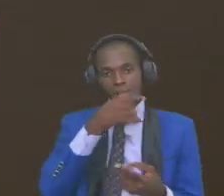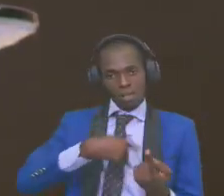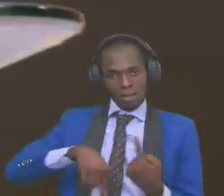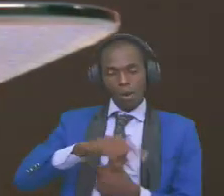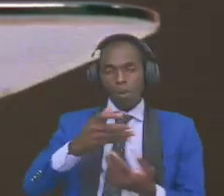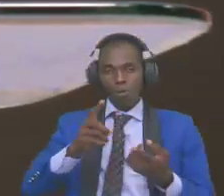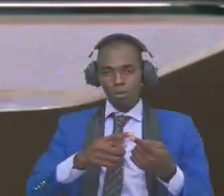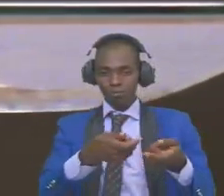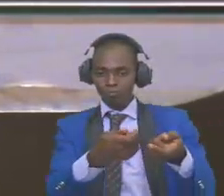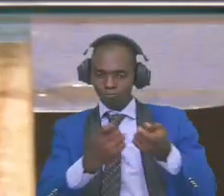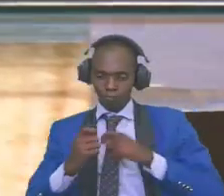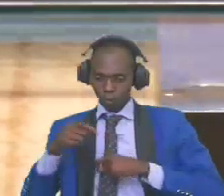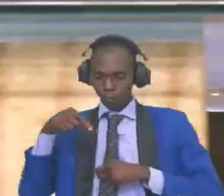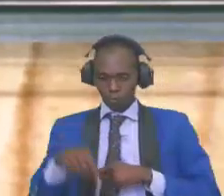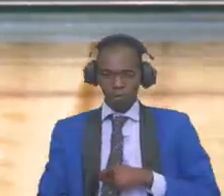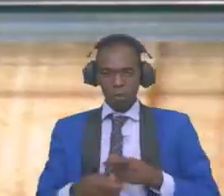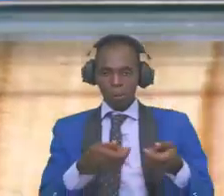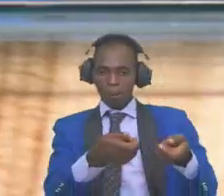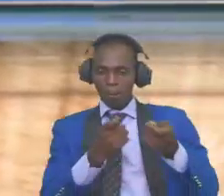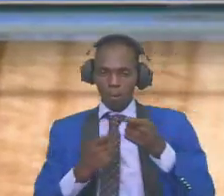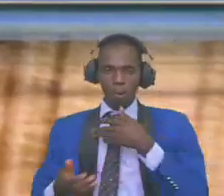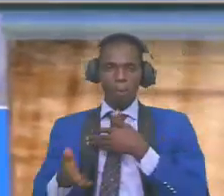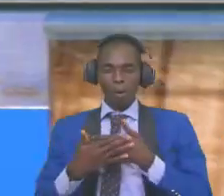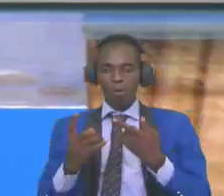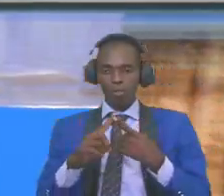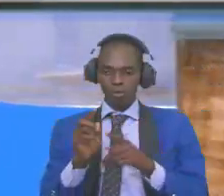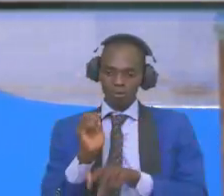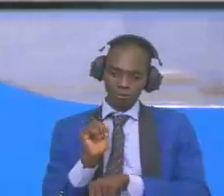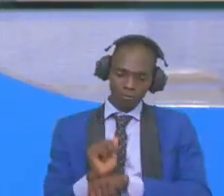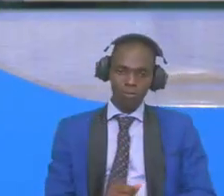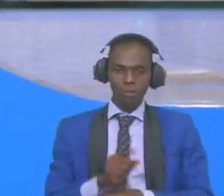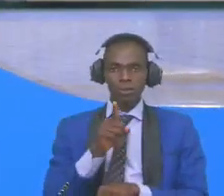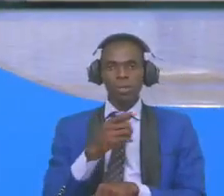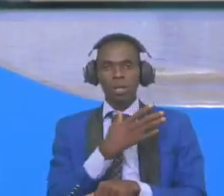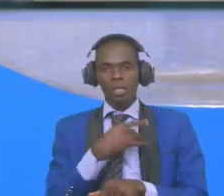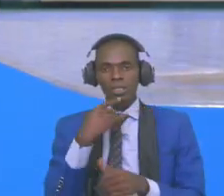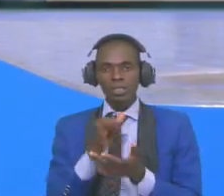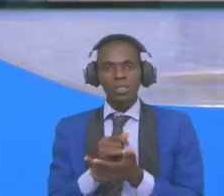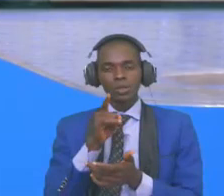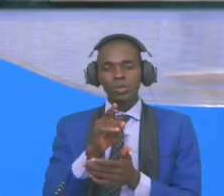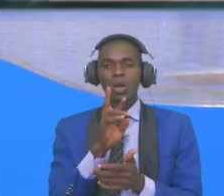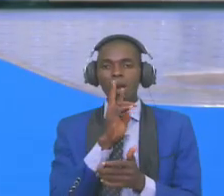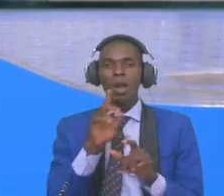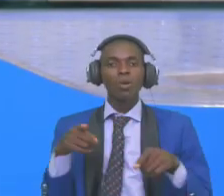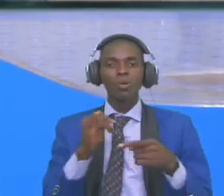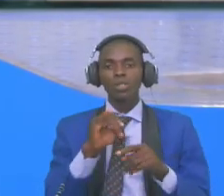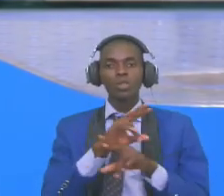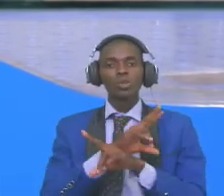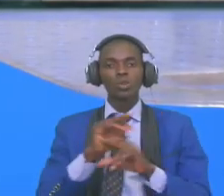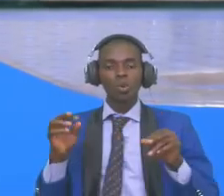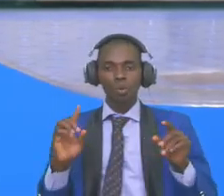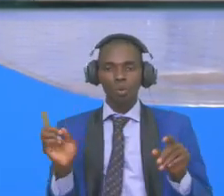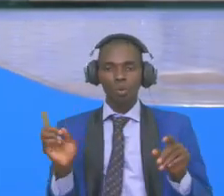down. He wants to pull you back. He wants to pin you down and say you are going nowhere.